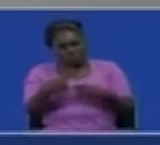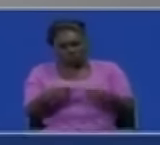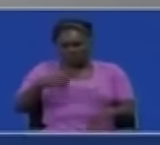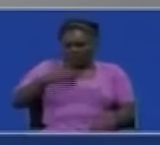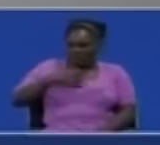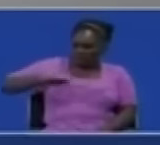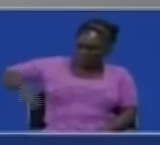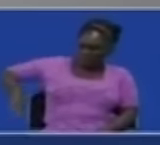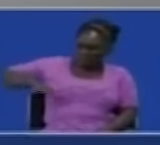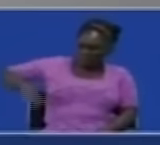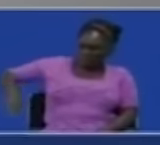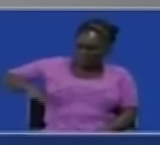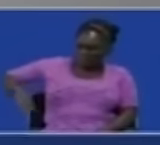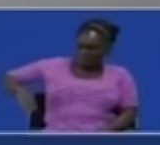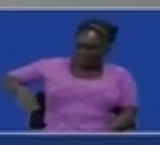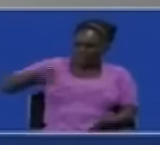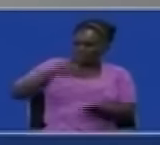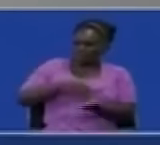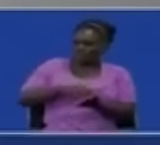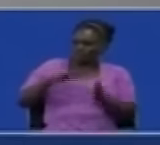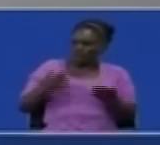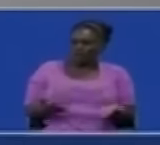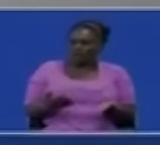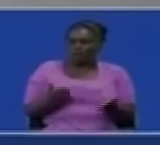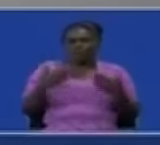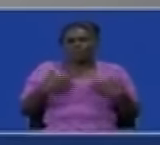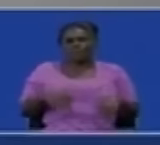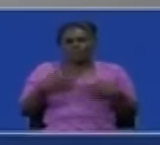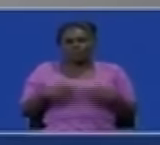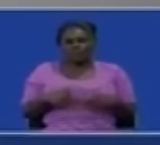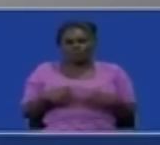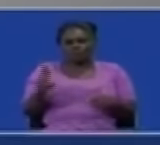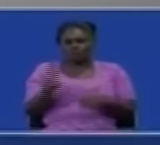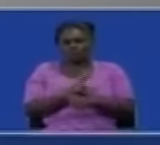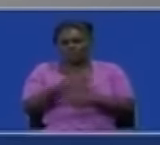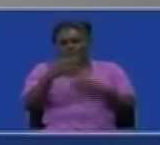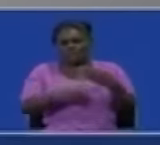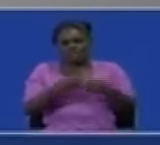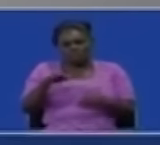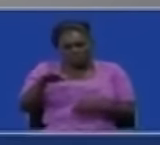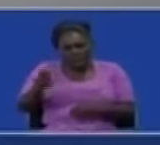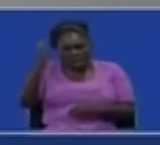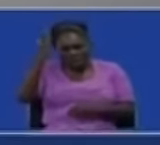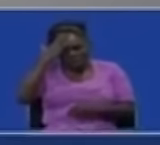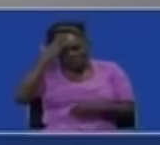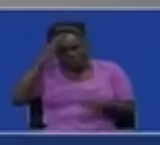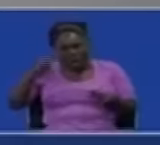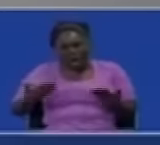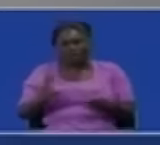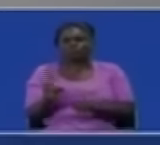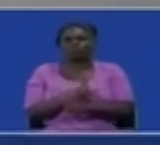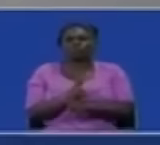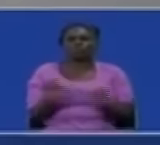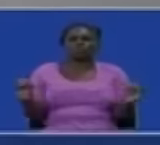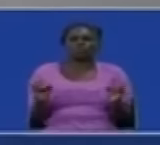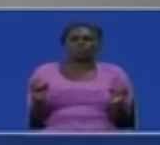delays, we're going to be in a situation where we have people handling the equipment that are not trained to handle the equipment, and